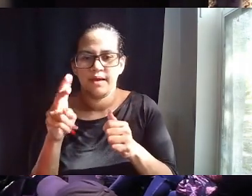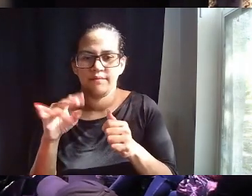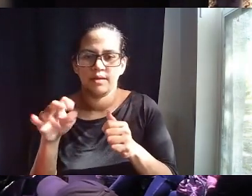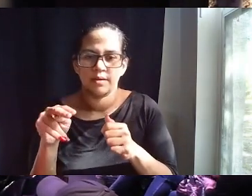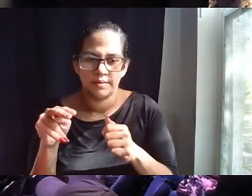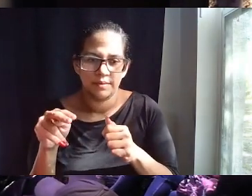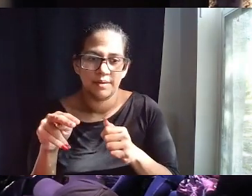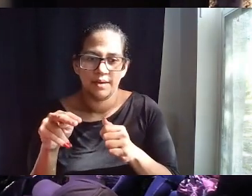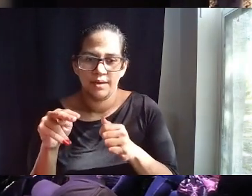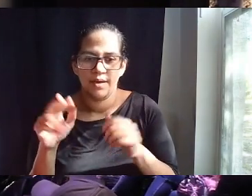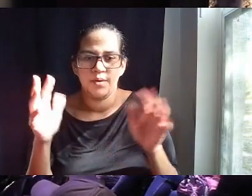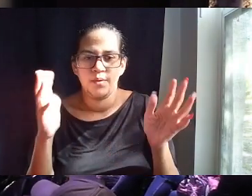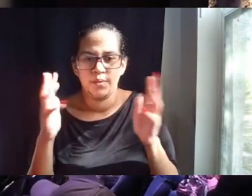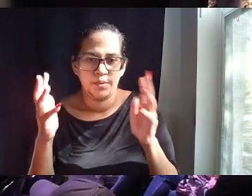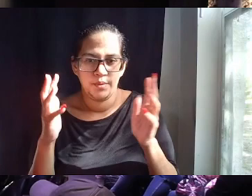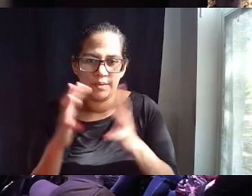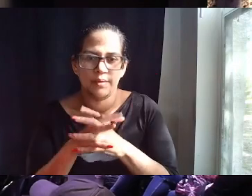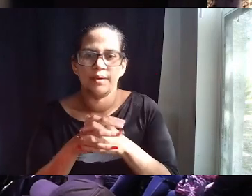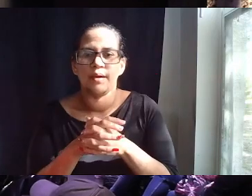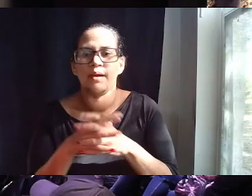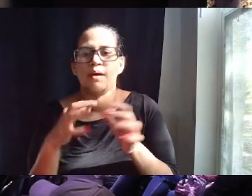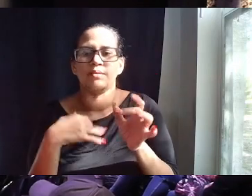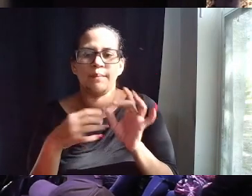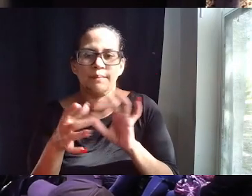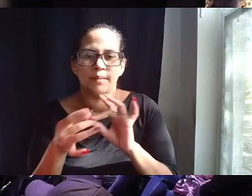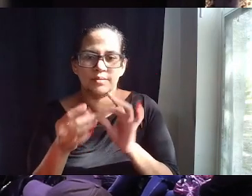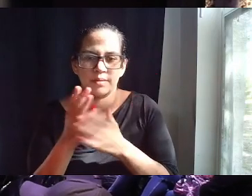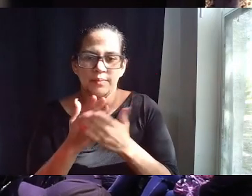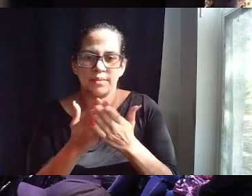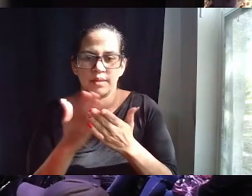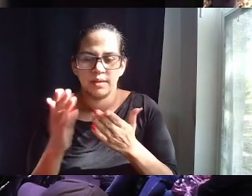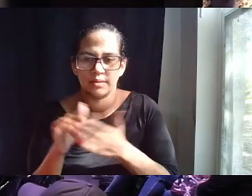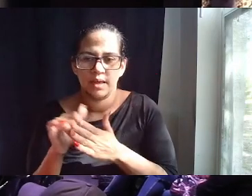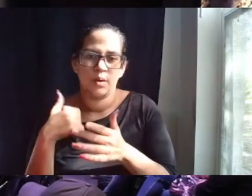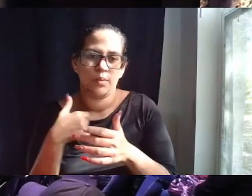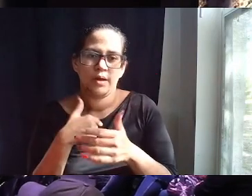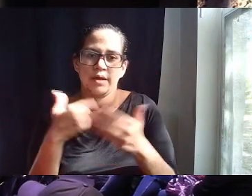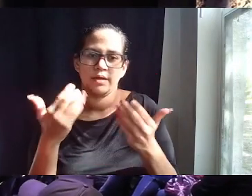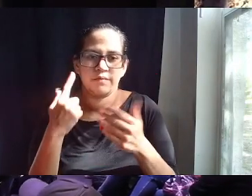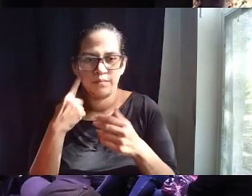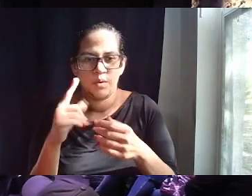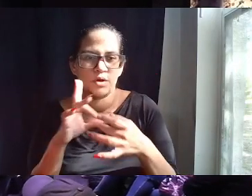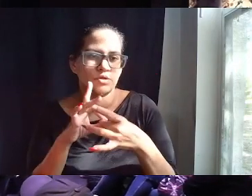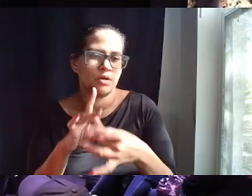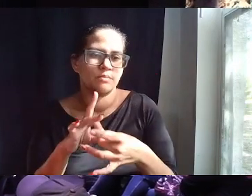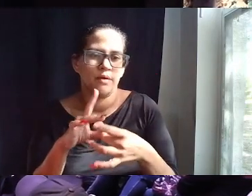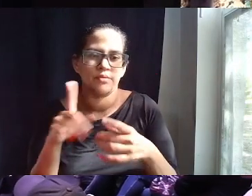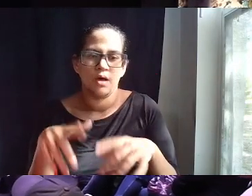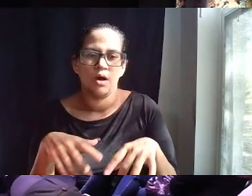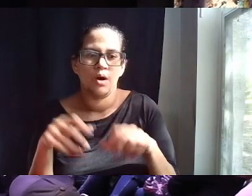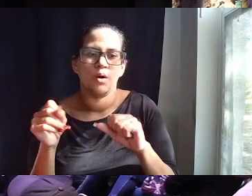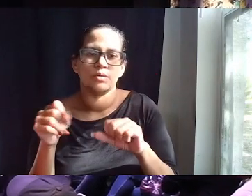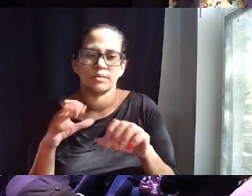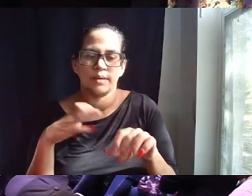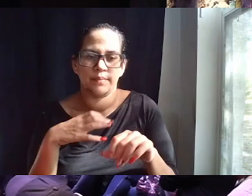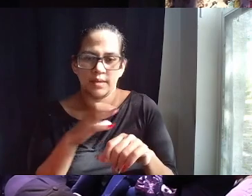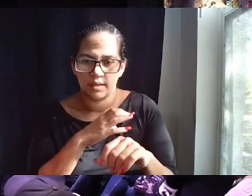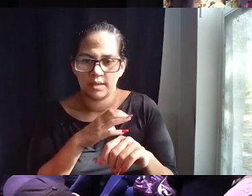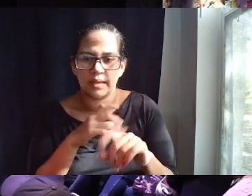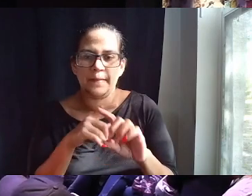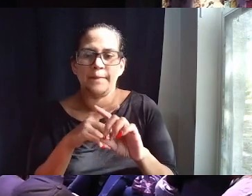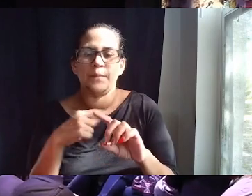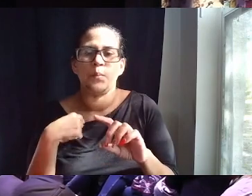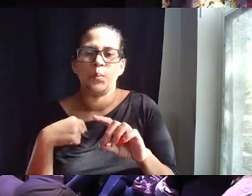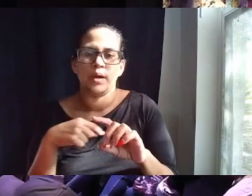And I'm just going to mention a couple things that we're here for in terms of the host committee. We selected some